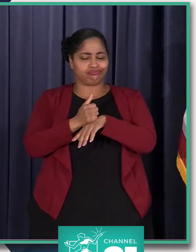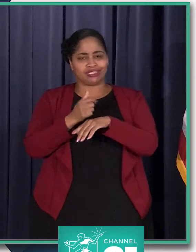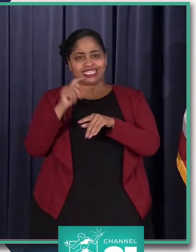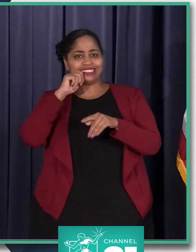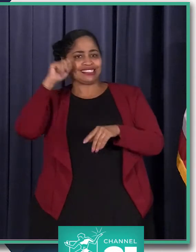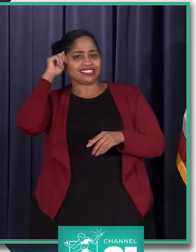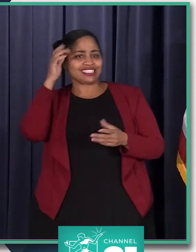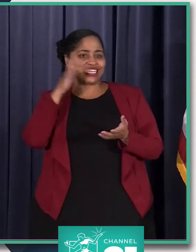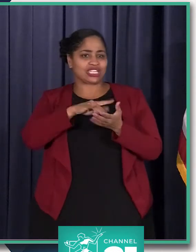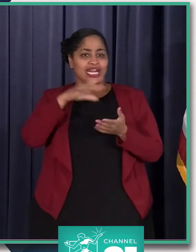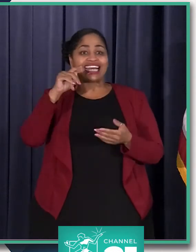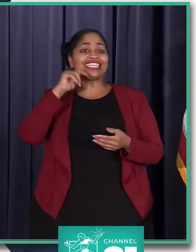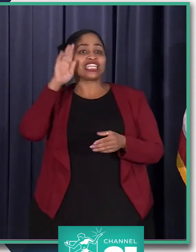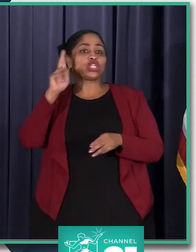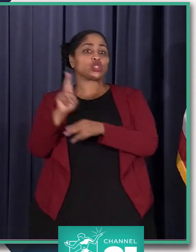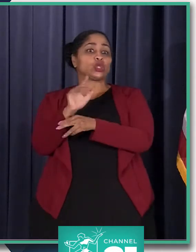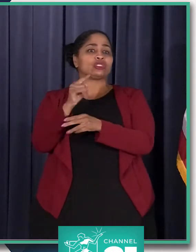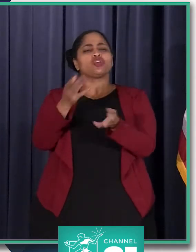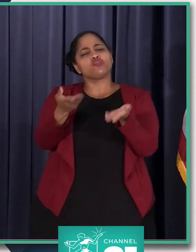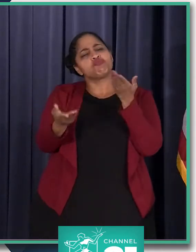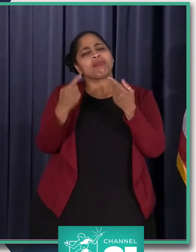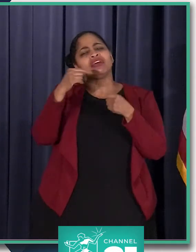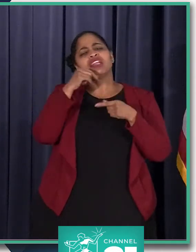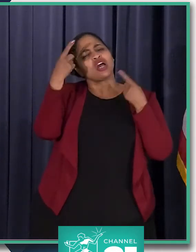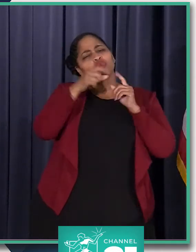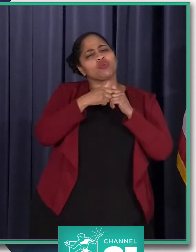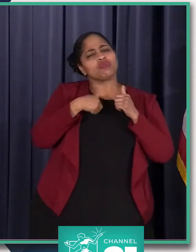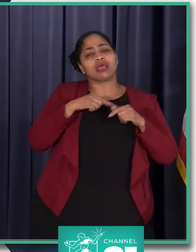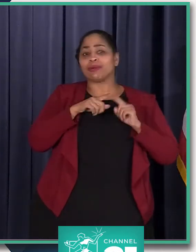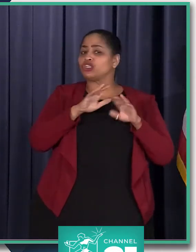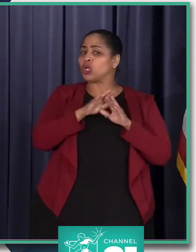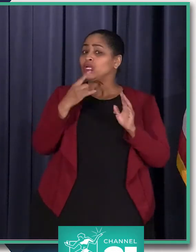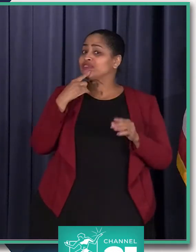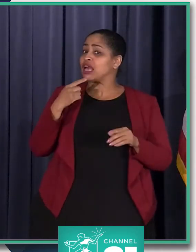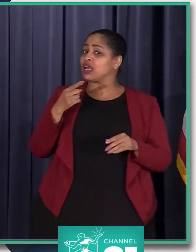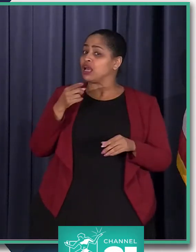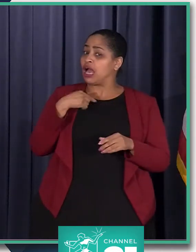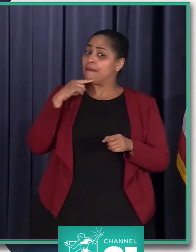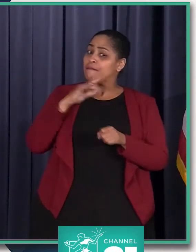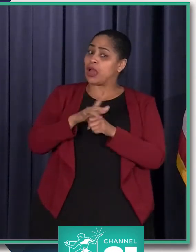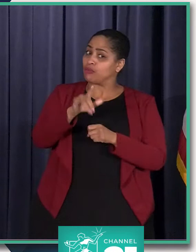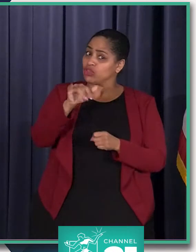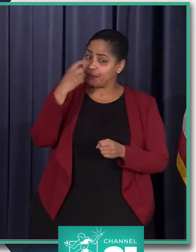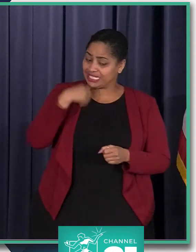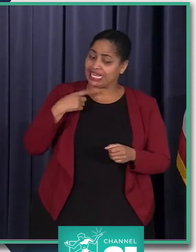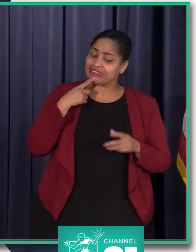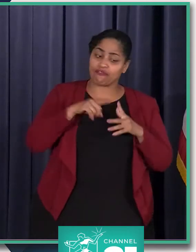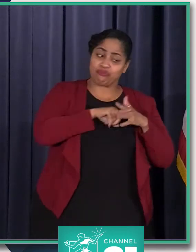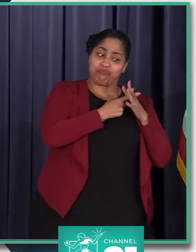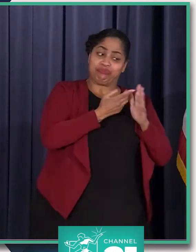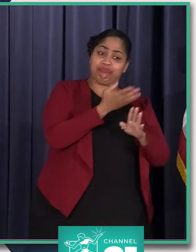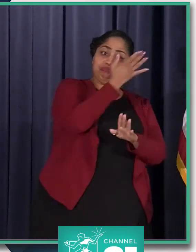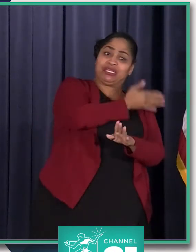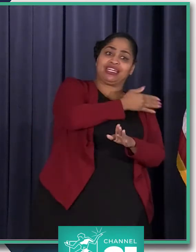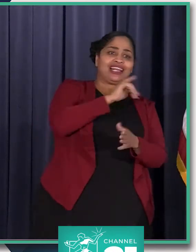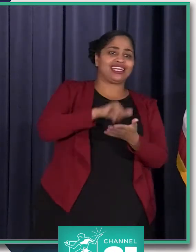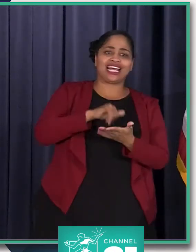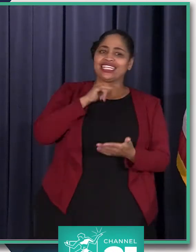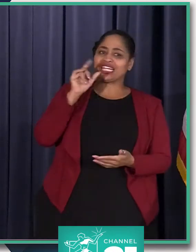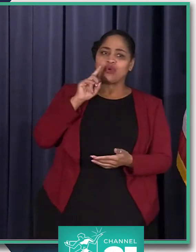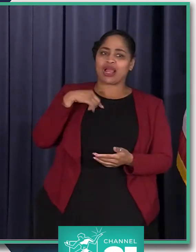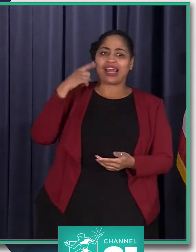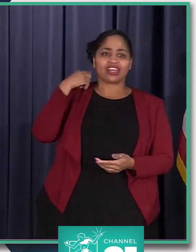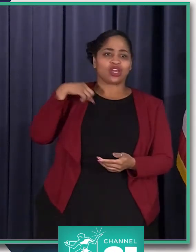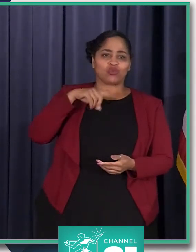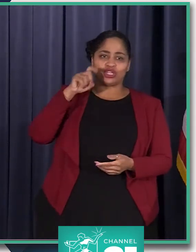the place teens will go. I just don't believe it. You may disagree with me, but don't say you were promised it, because I've said from the beginning, that's not where I think we